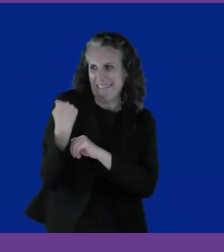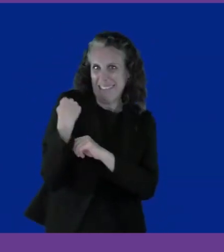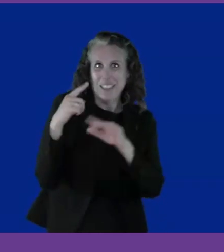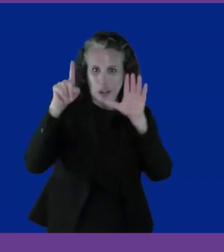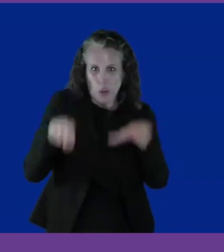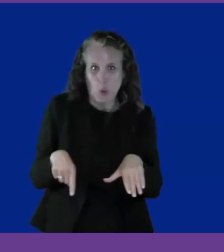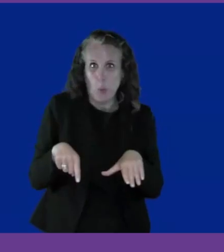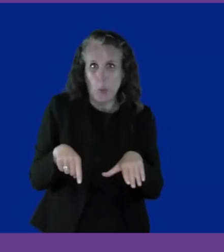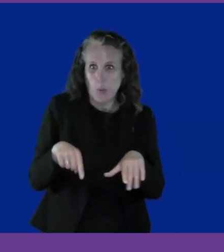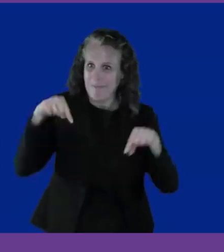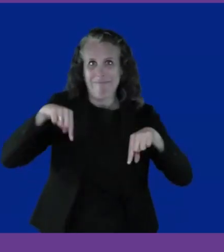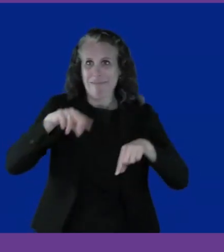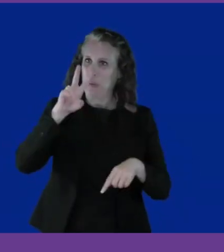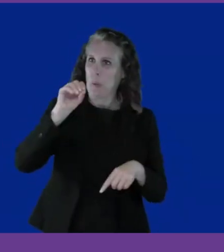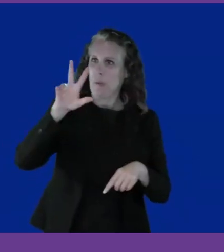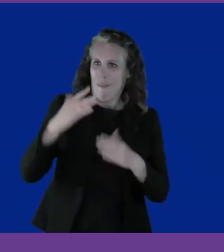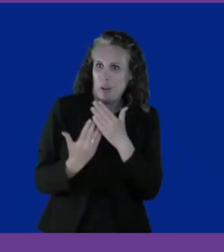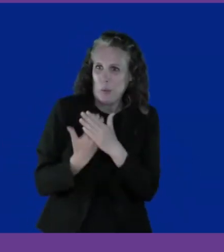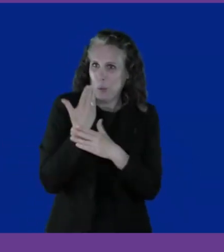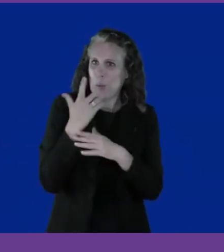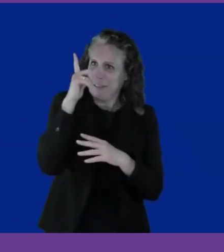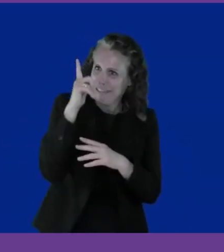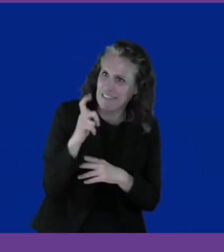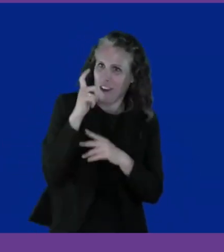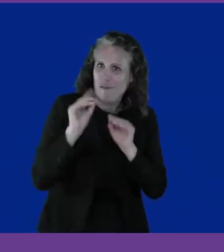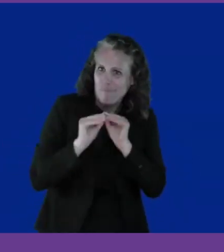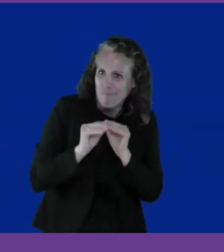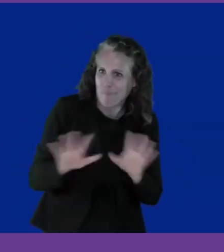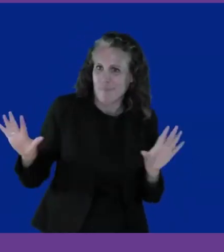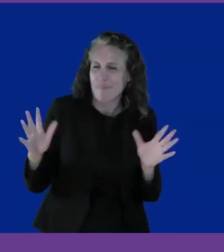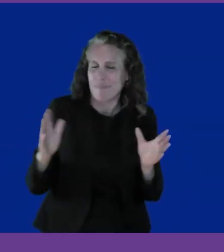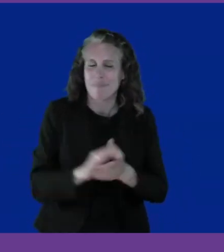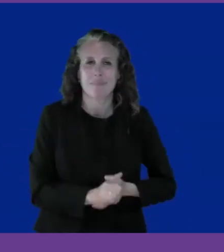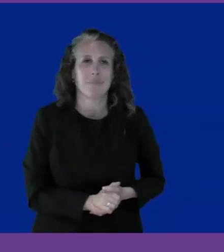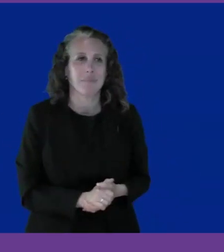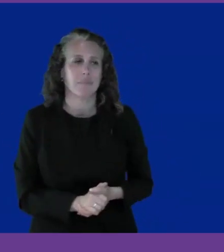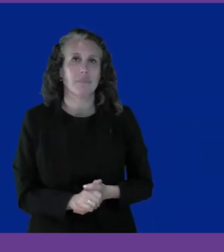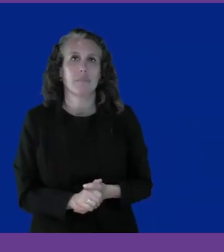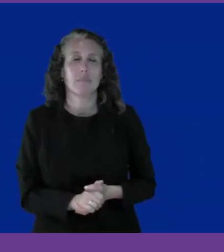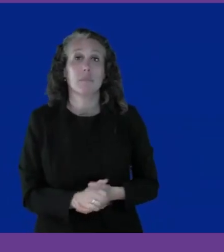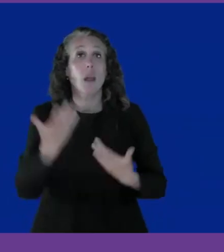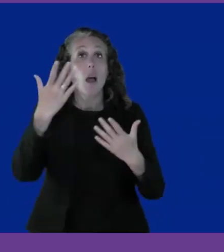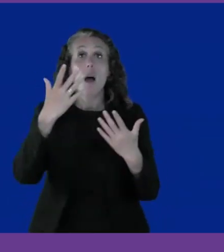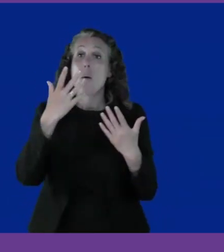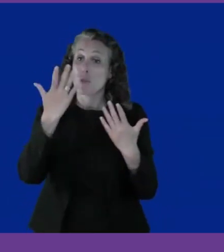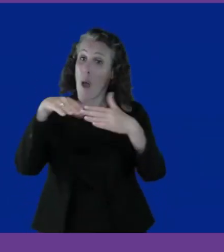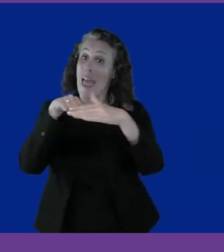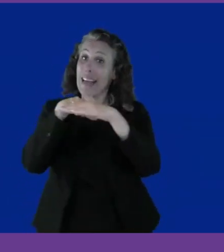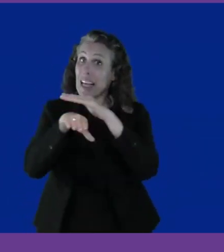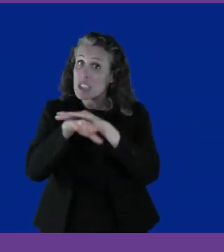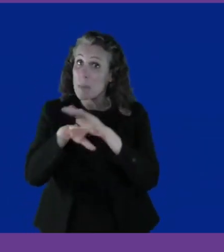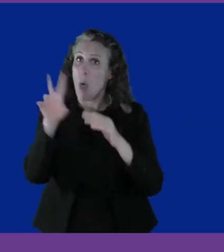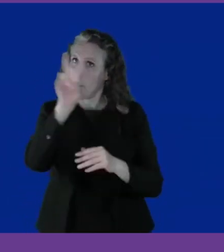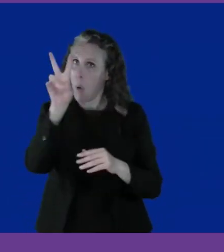The goal is to establish that accessibility is both a legal and an